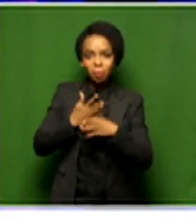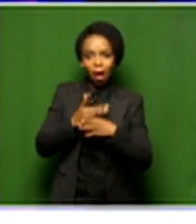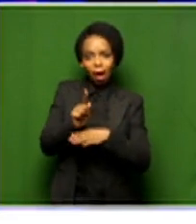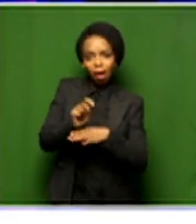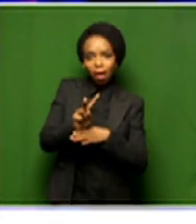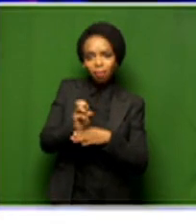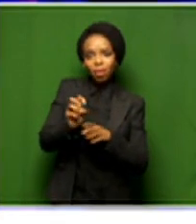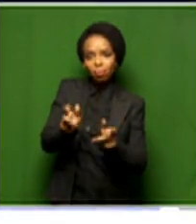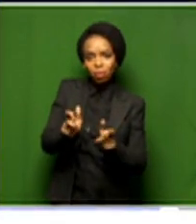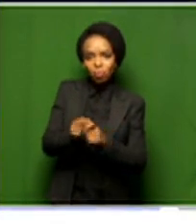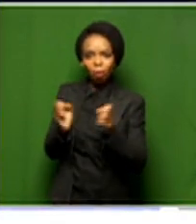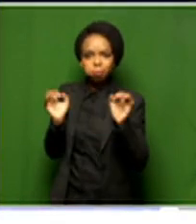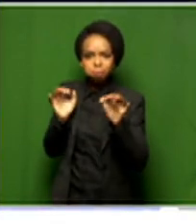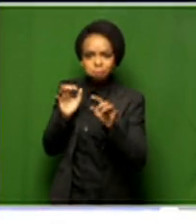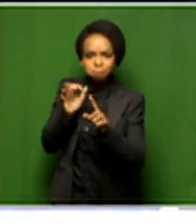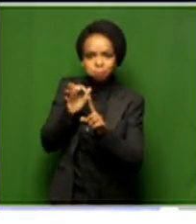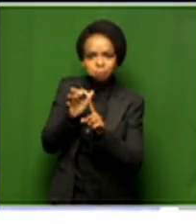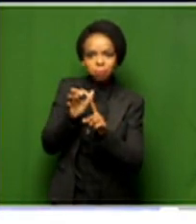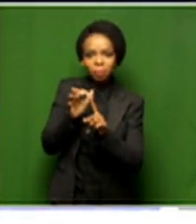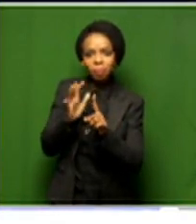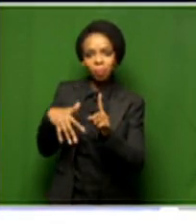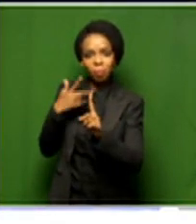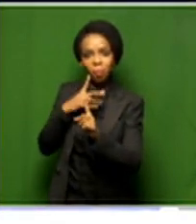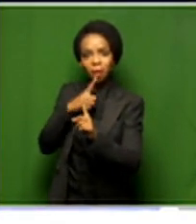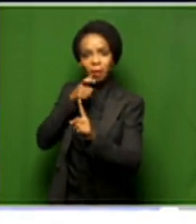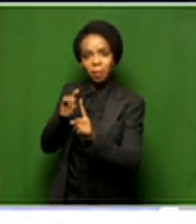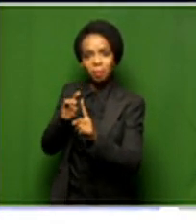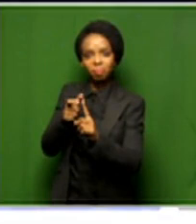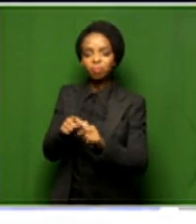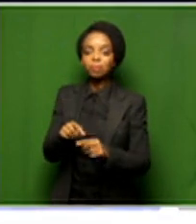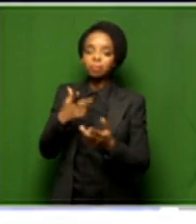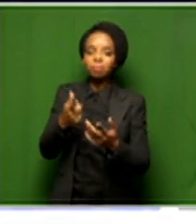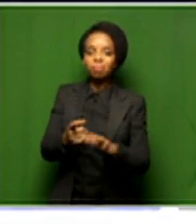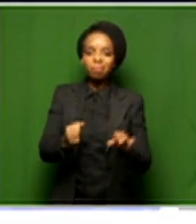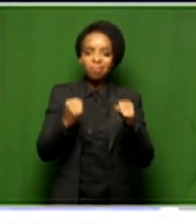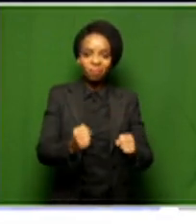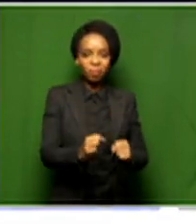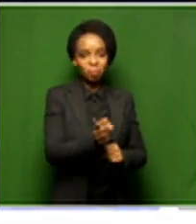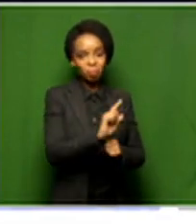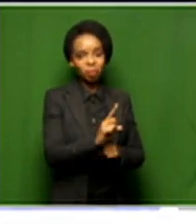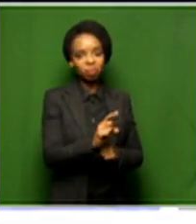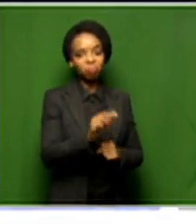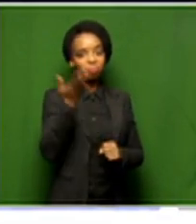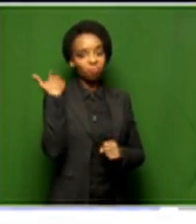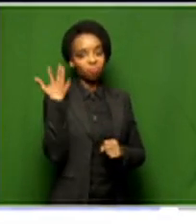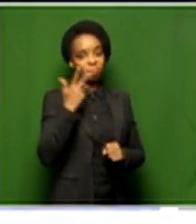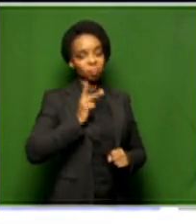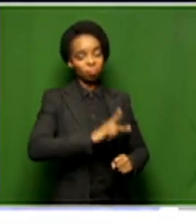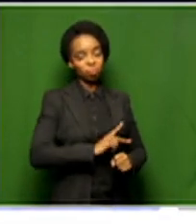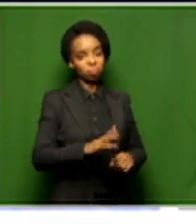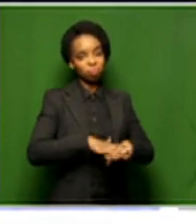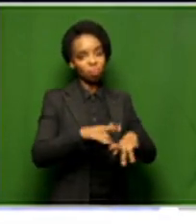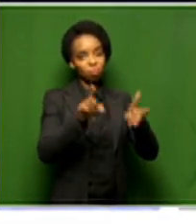You wanted to comment on that? Well, it affirms the importance of voting. Yeah. That you have a former president, especially a